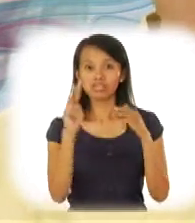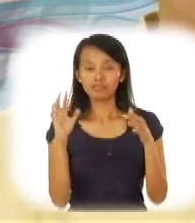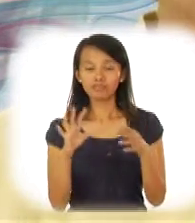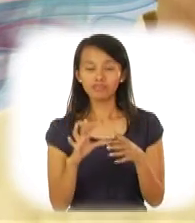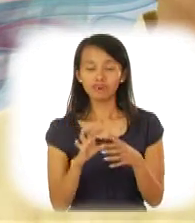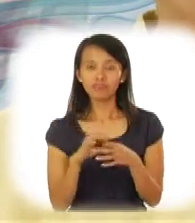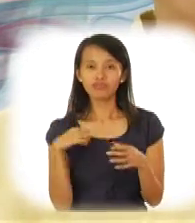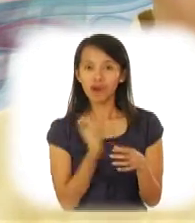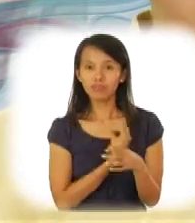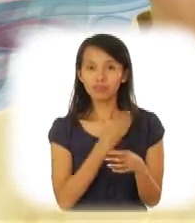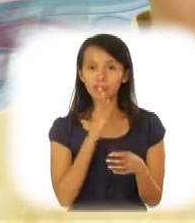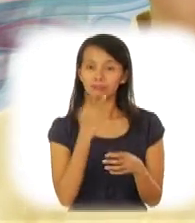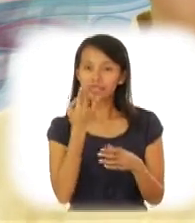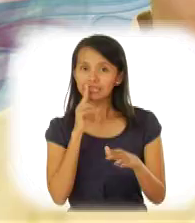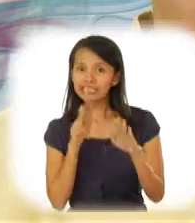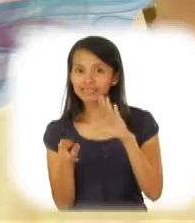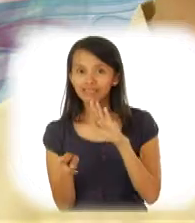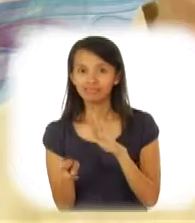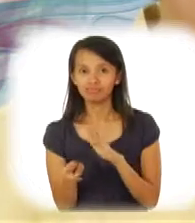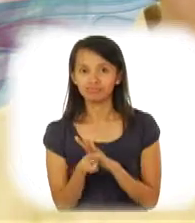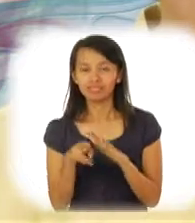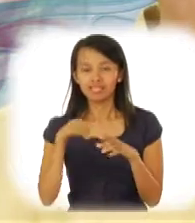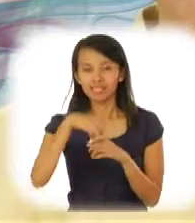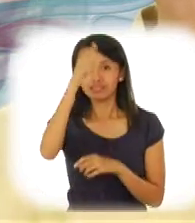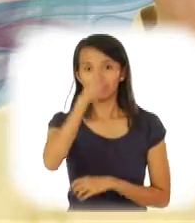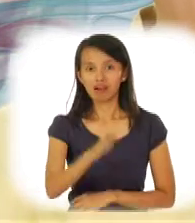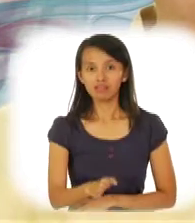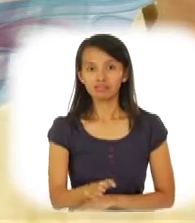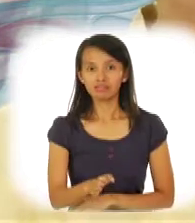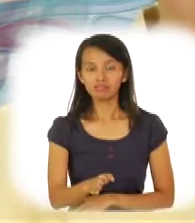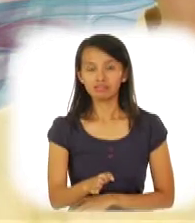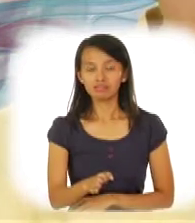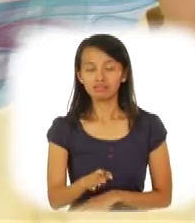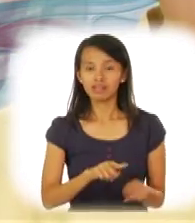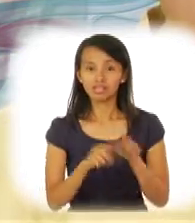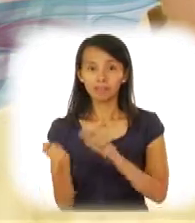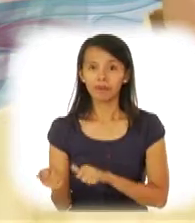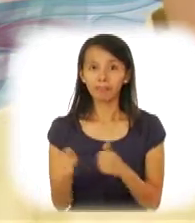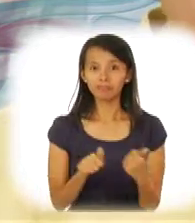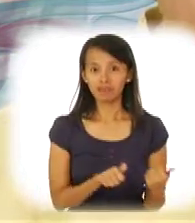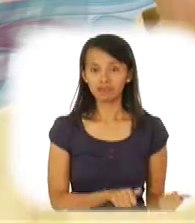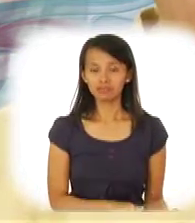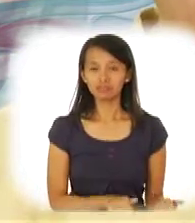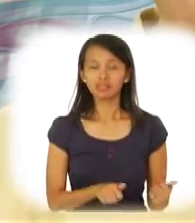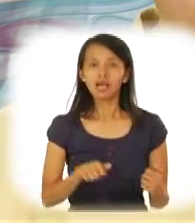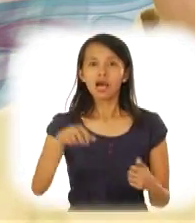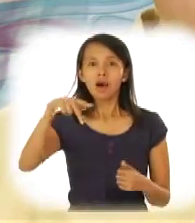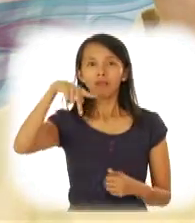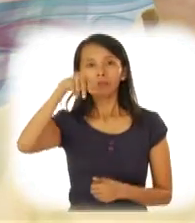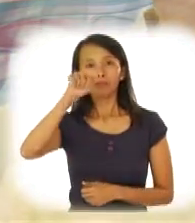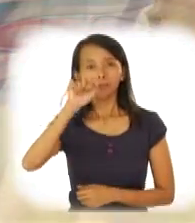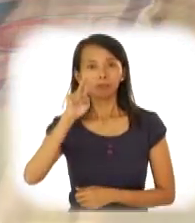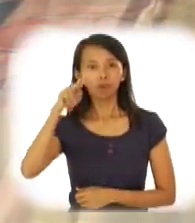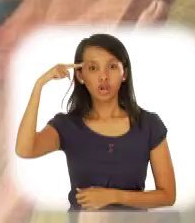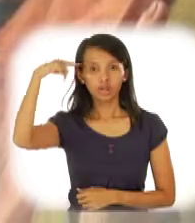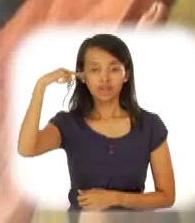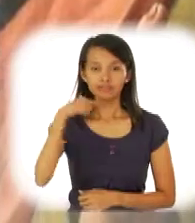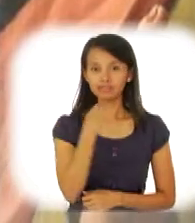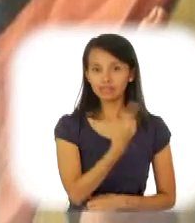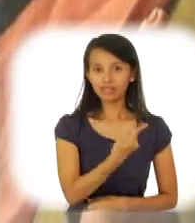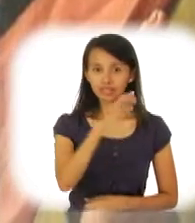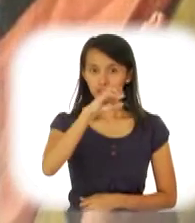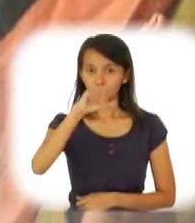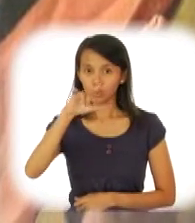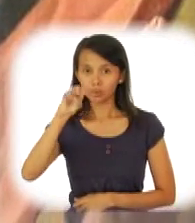of our being hidden in God as baptized. St. Paul tells